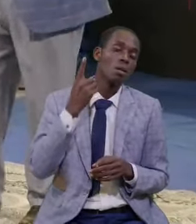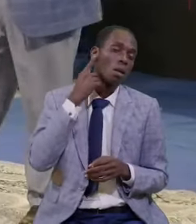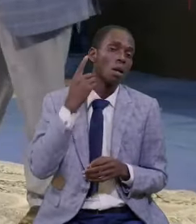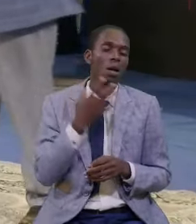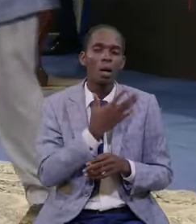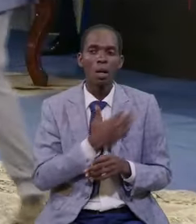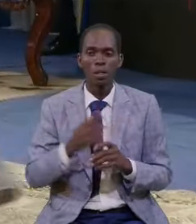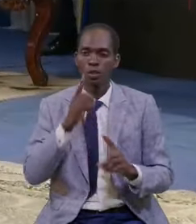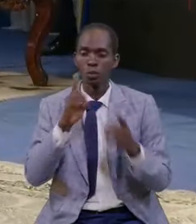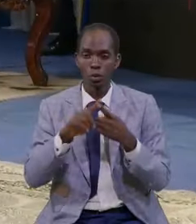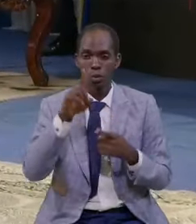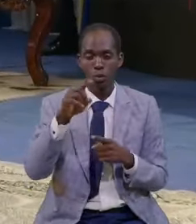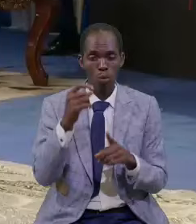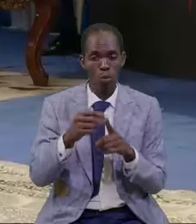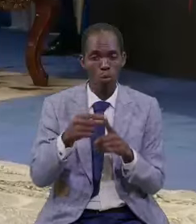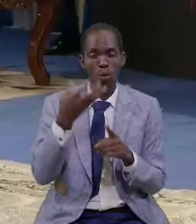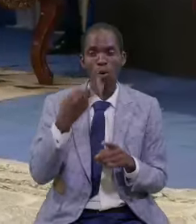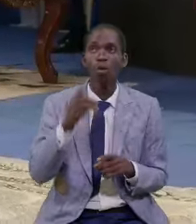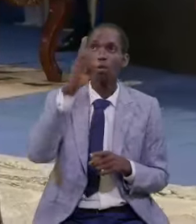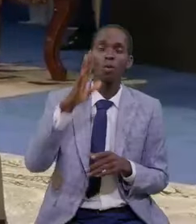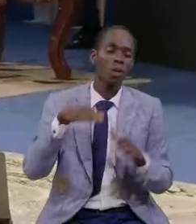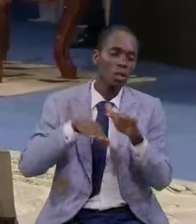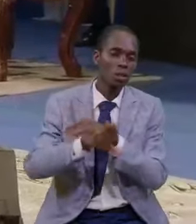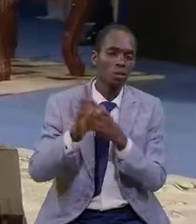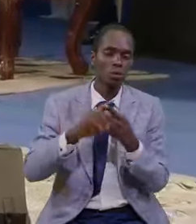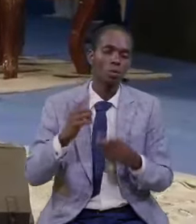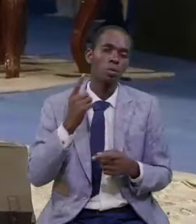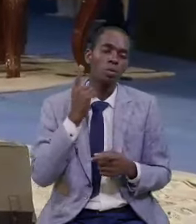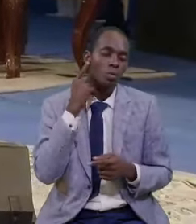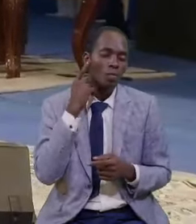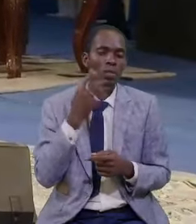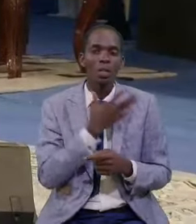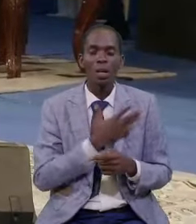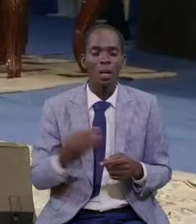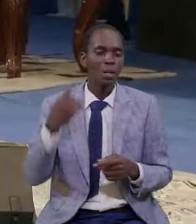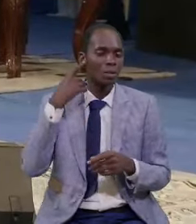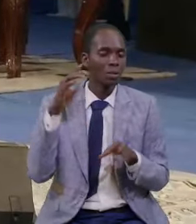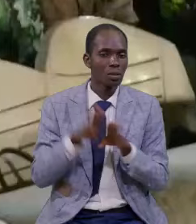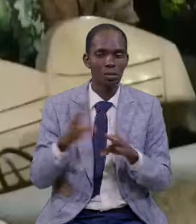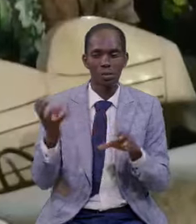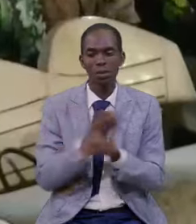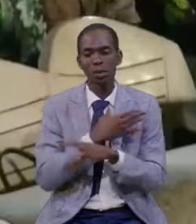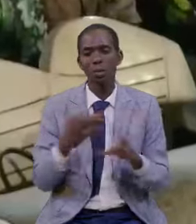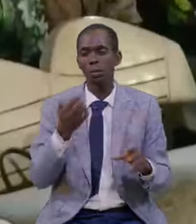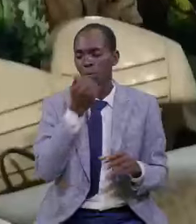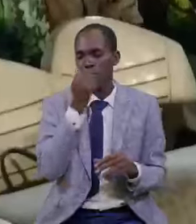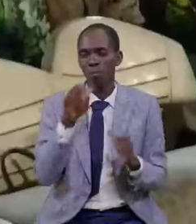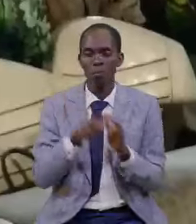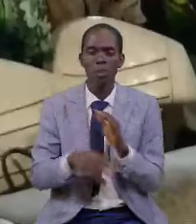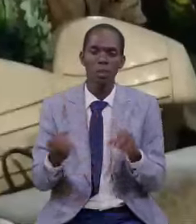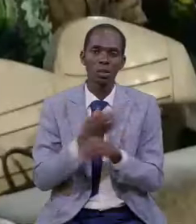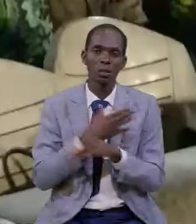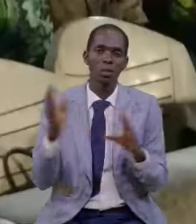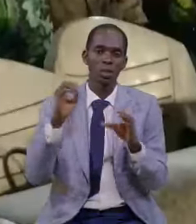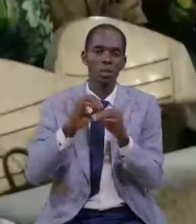you. Dumbness will vanish away, and deafness will vanish away in Jesus' name.